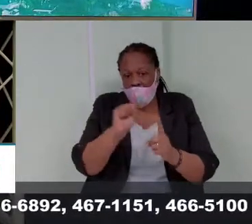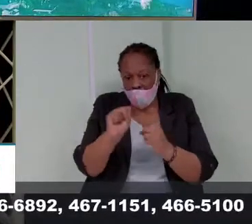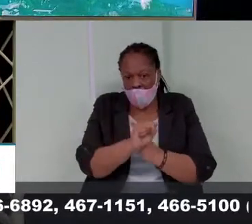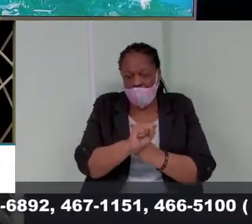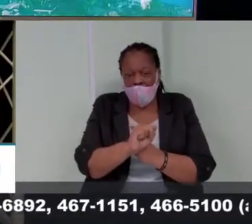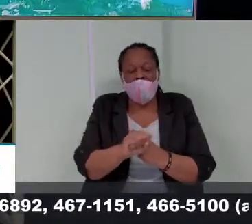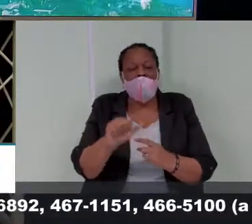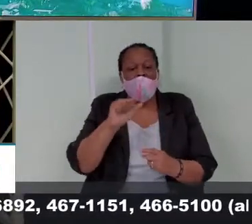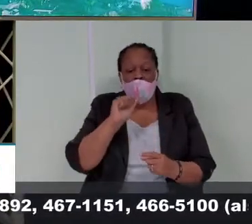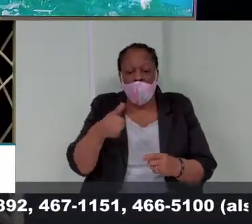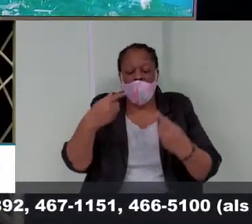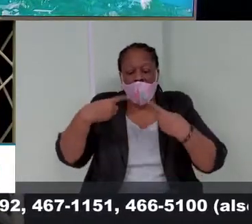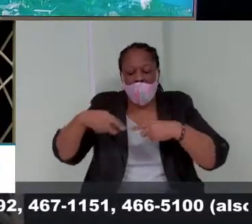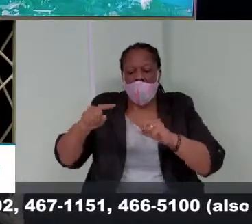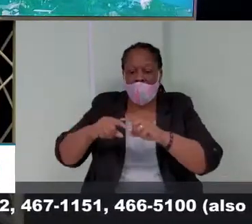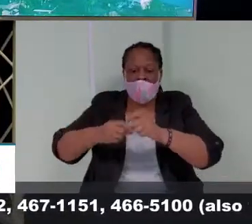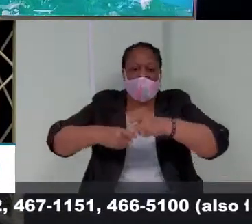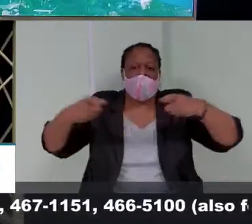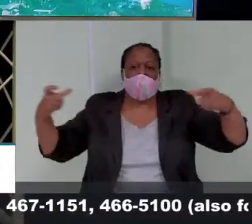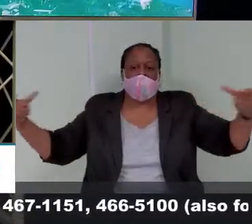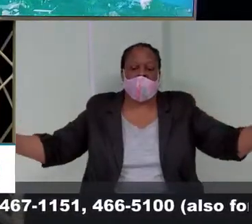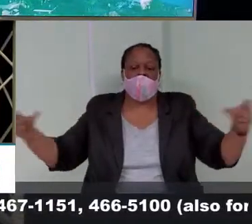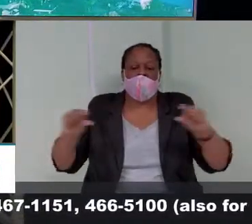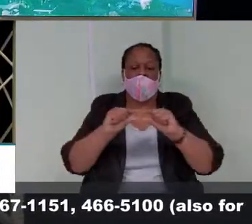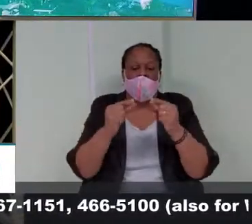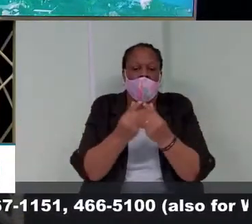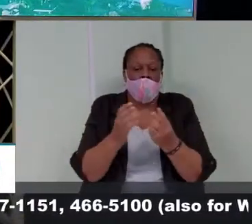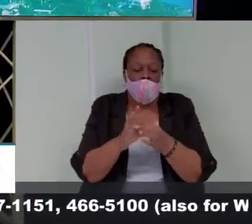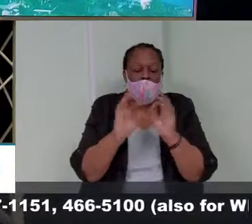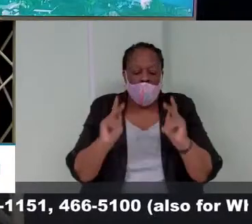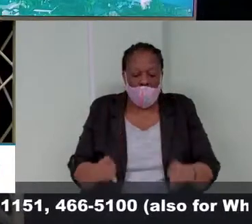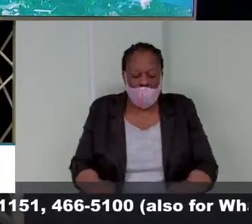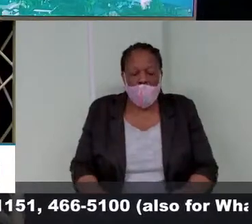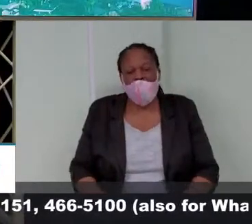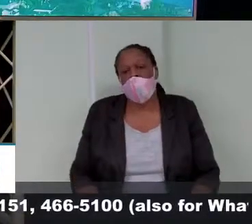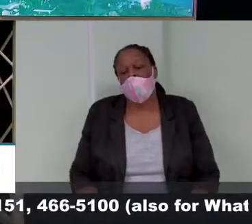gatherings, large social gatherings?